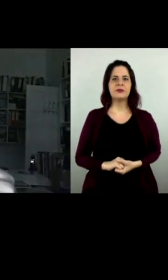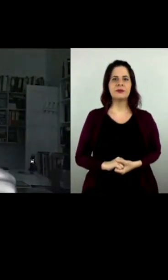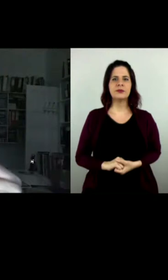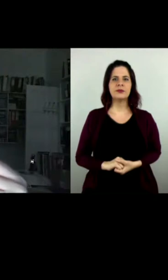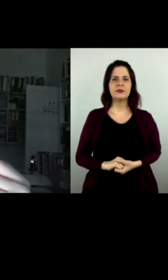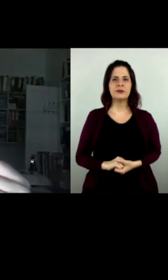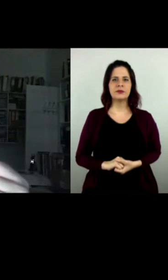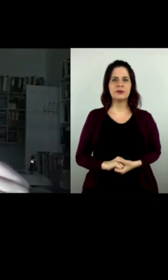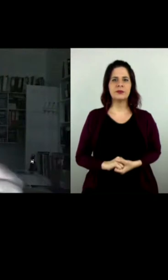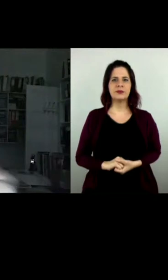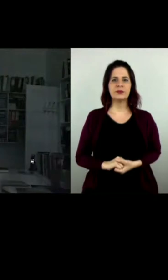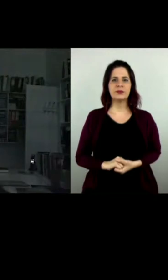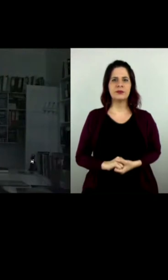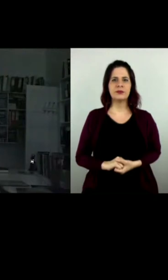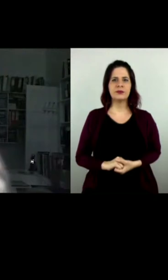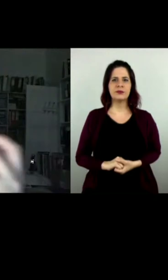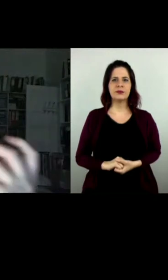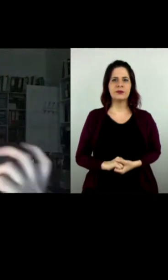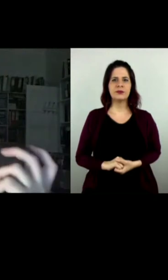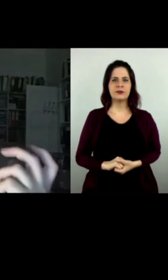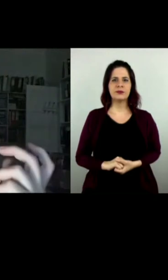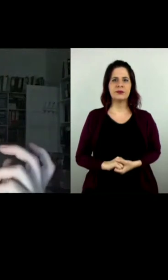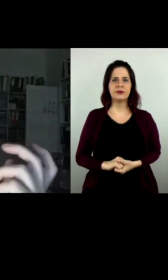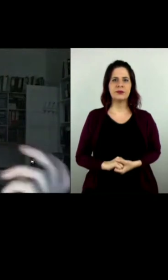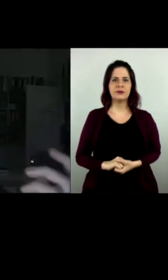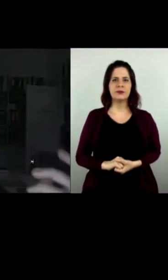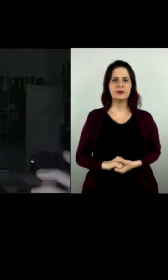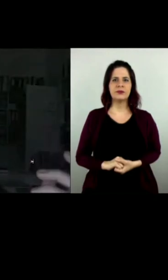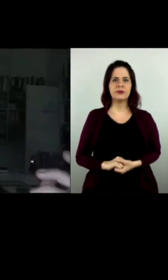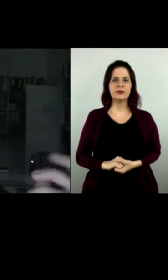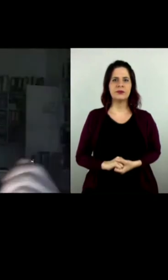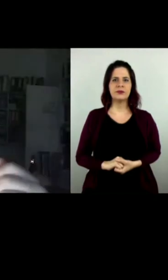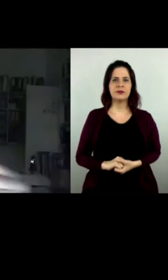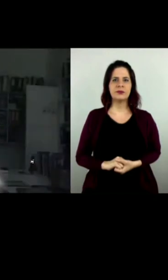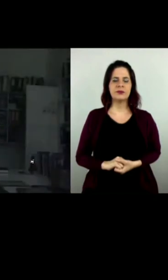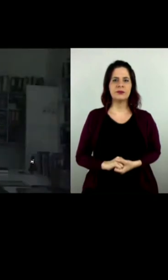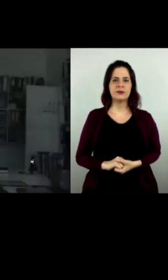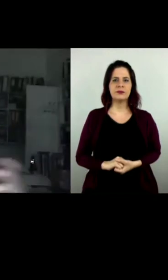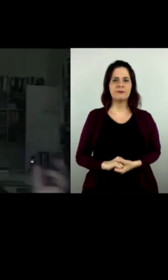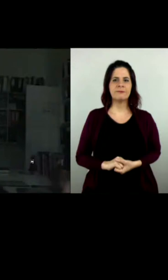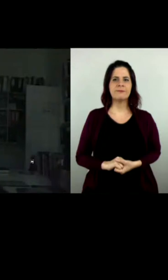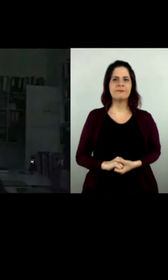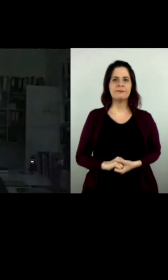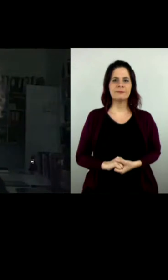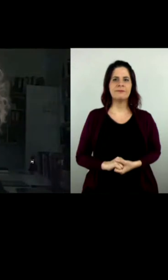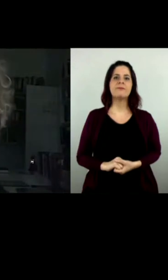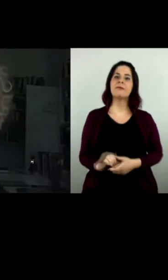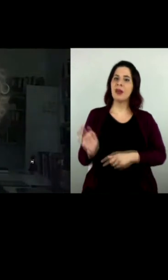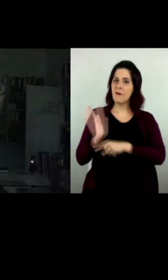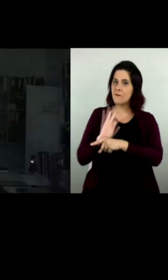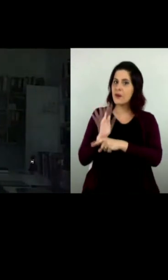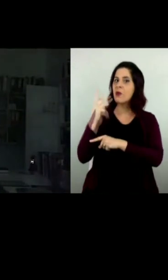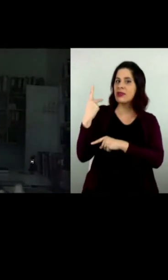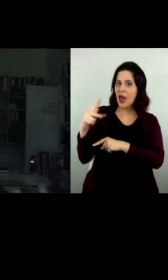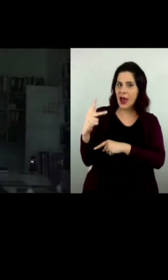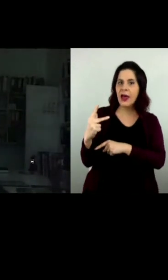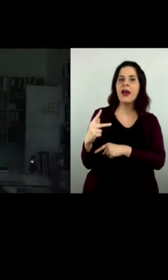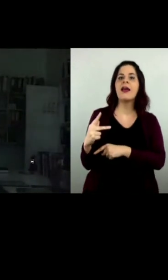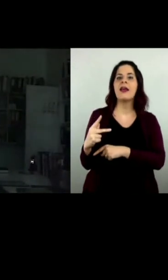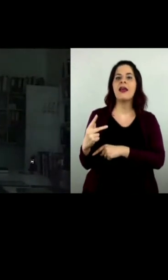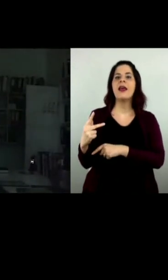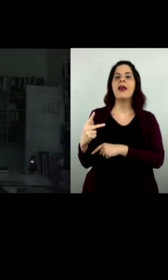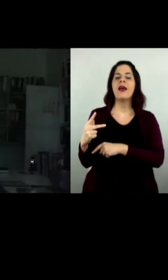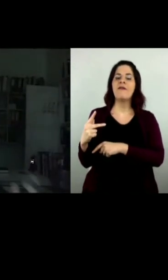films were so provocative that during the era of Gorbachev, which was about openness